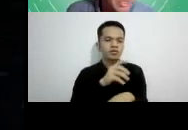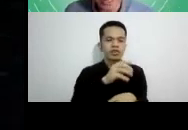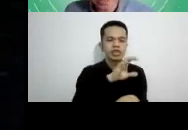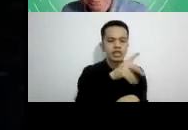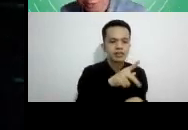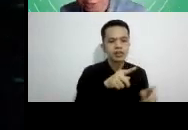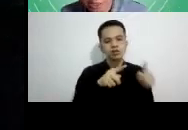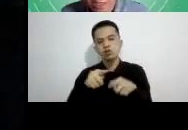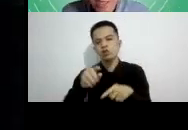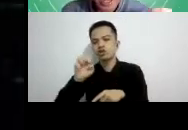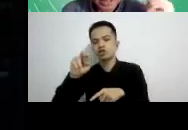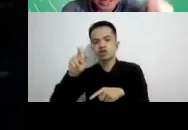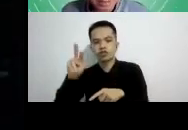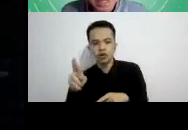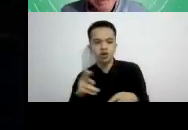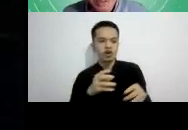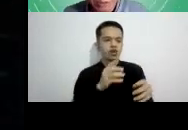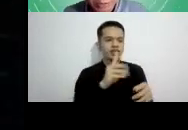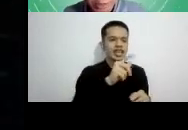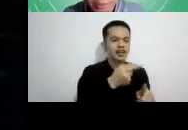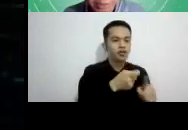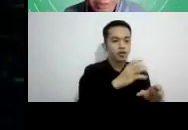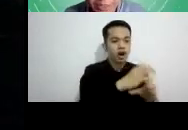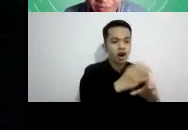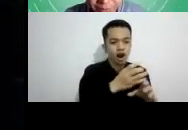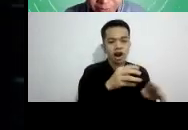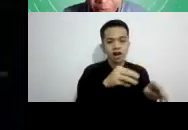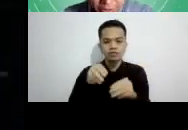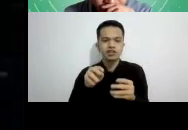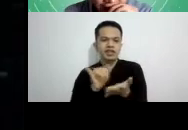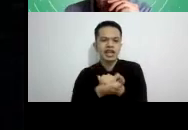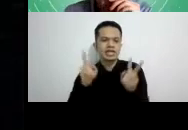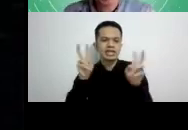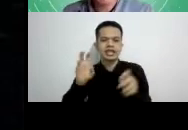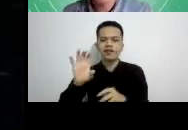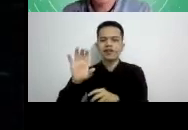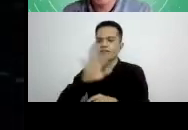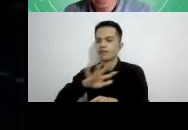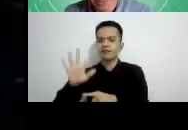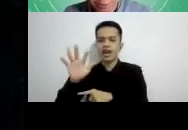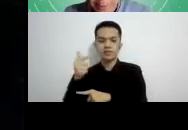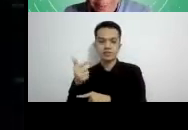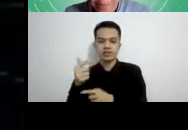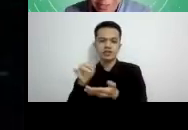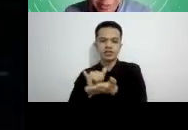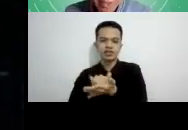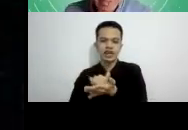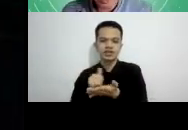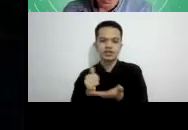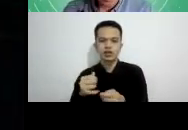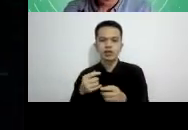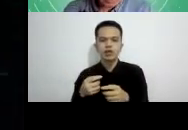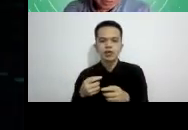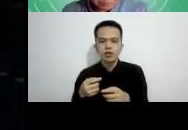server, data from your car. And that's why it's important to also discuss 5G, which is a form of wireless transmission. Okay,